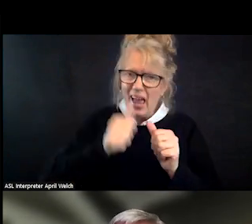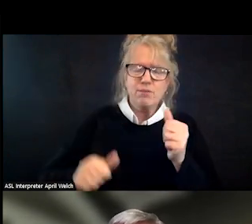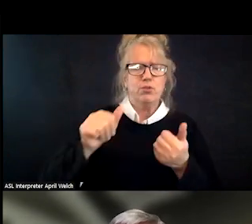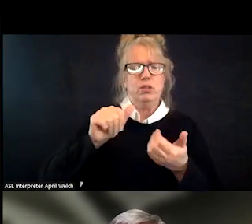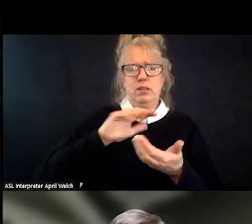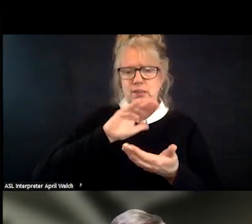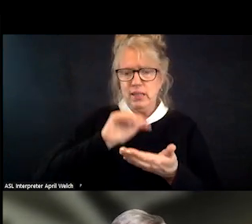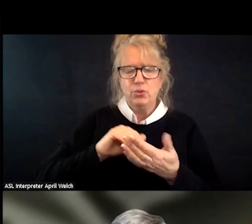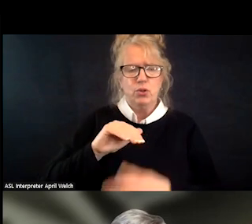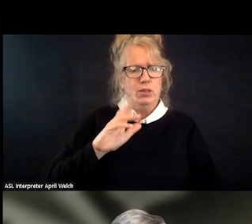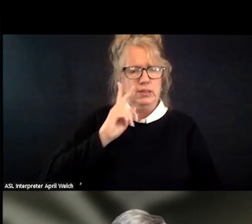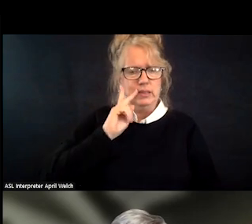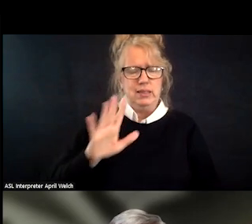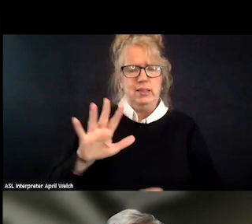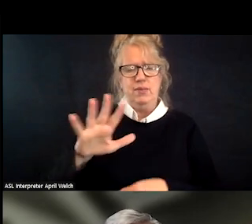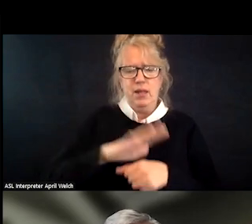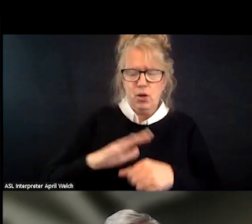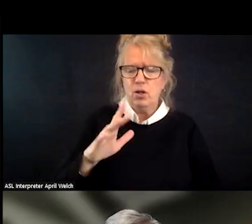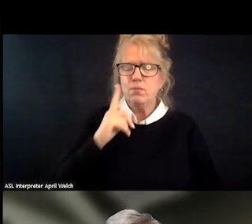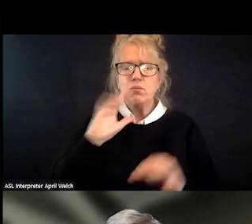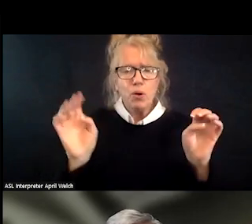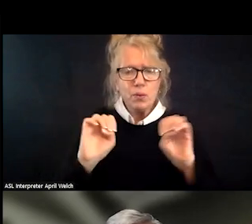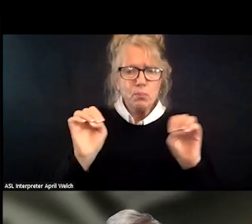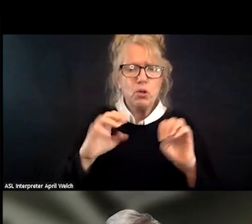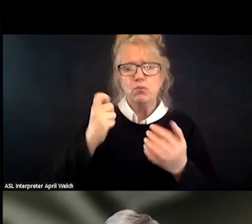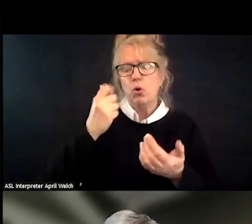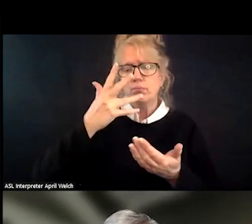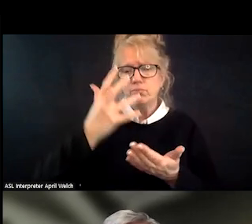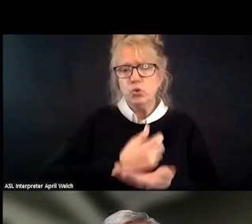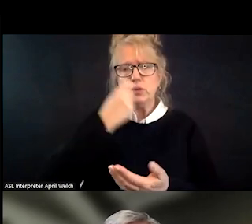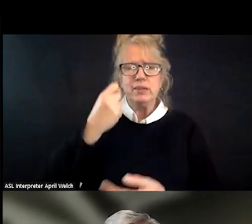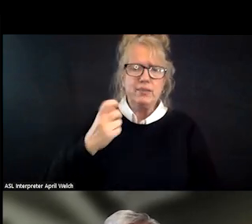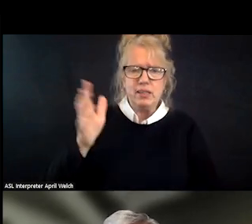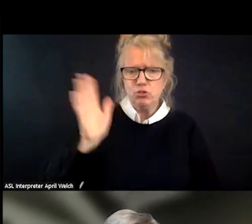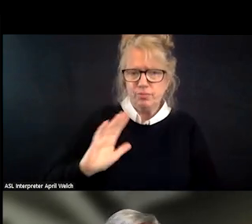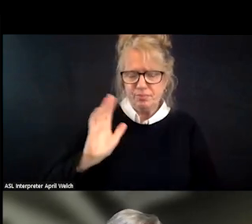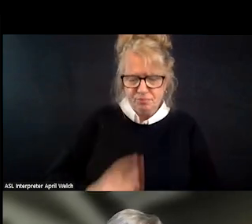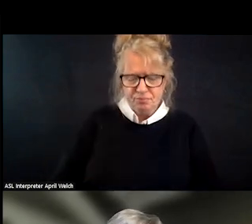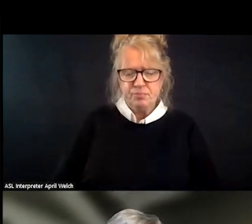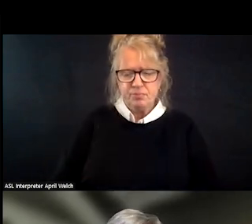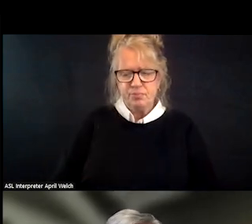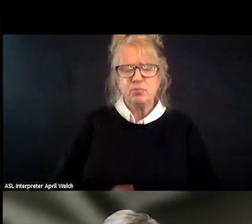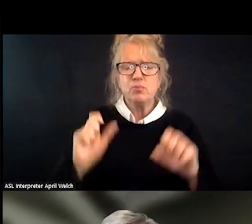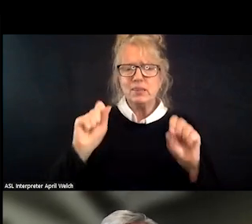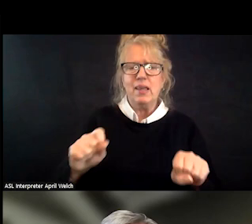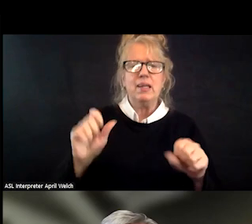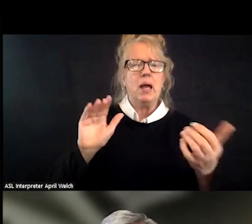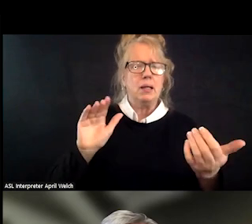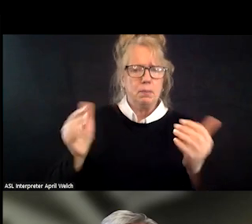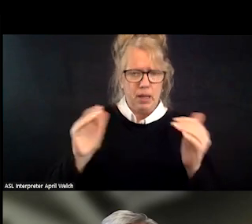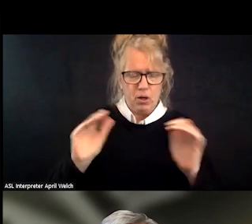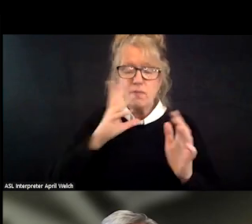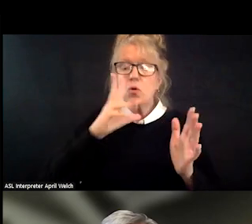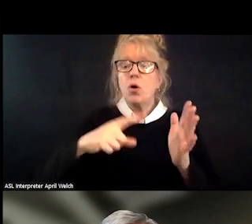see what their rate of emergency service utilization was and be able to compare that. For example,